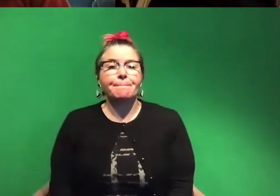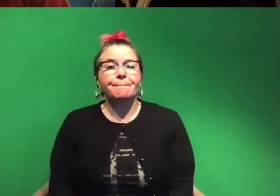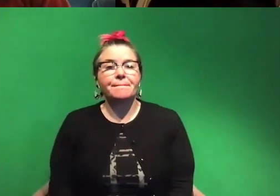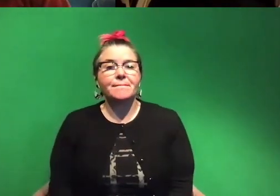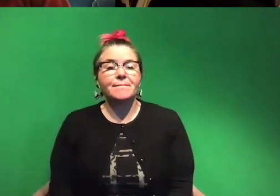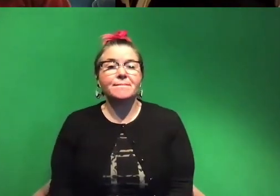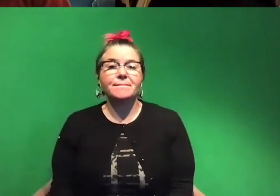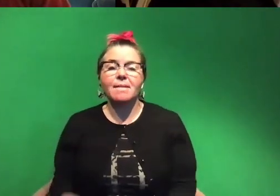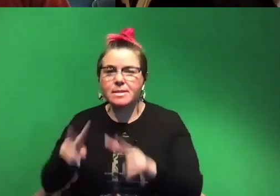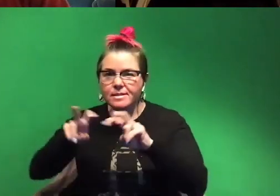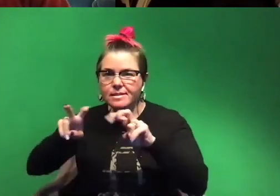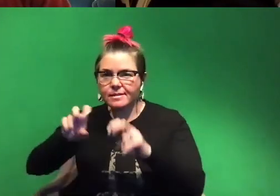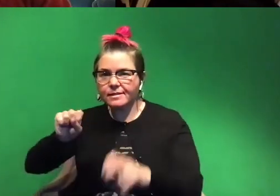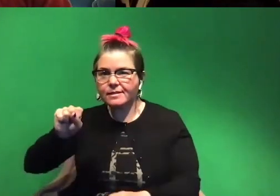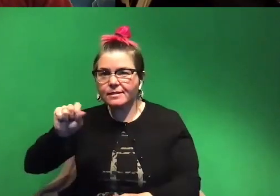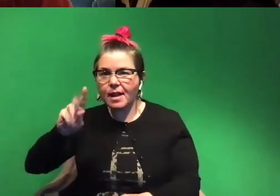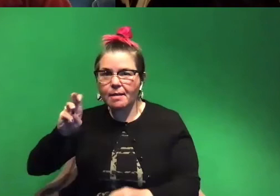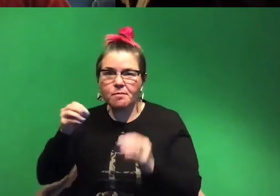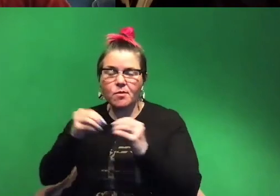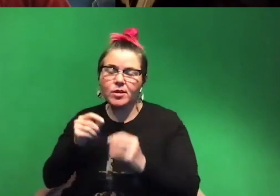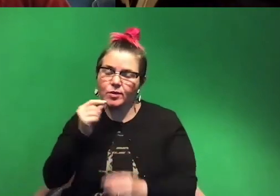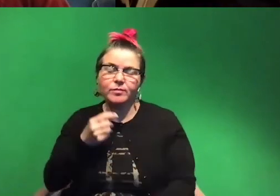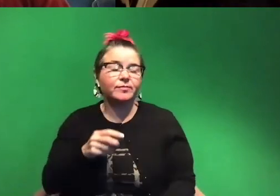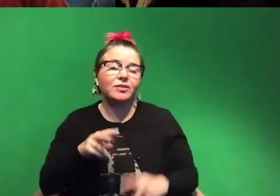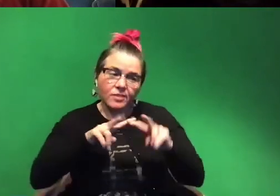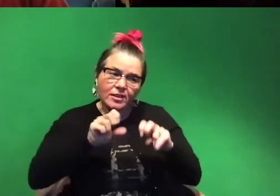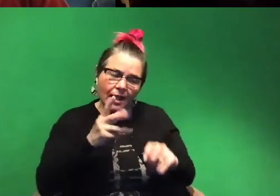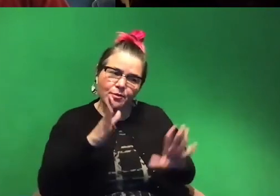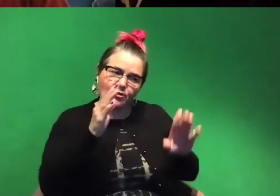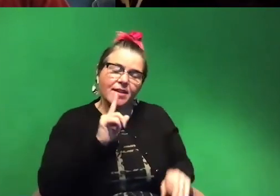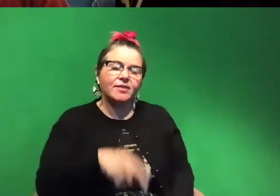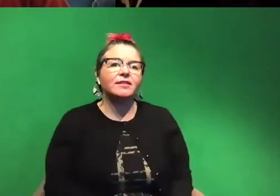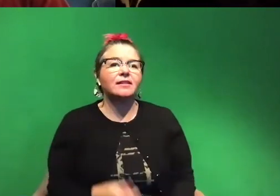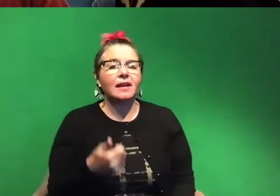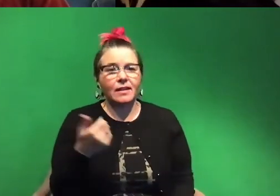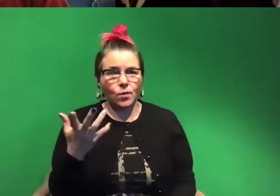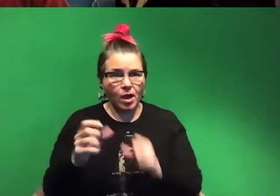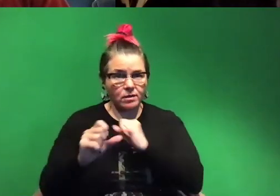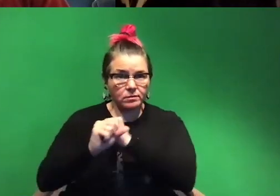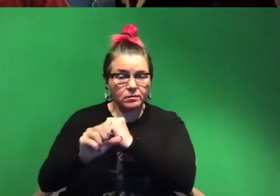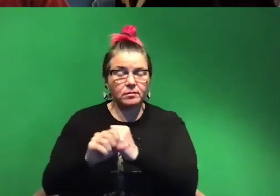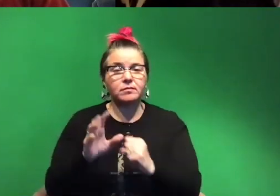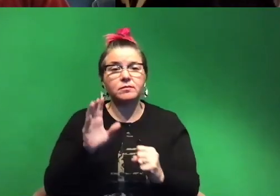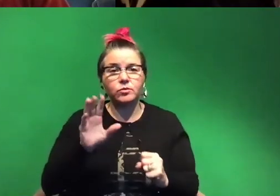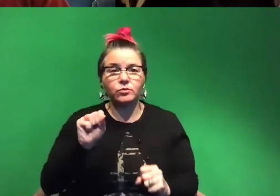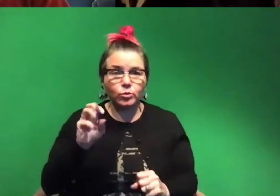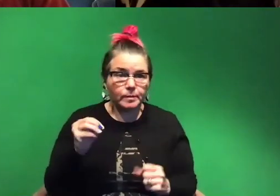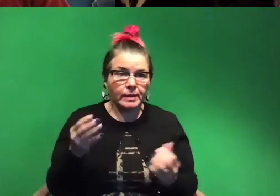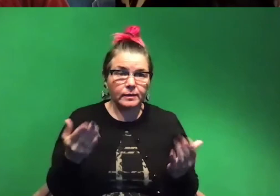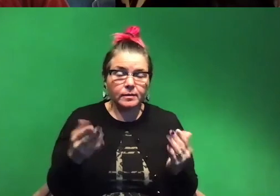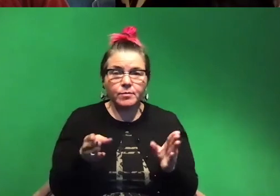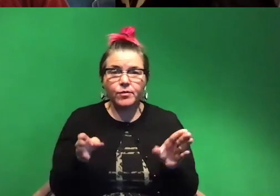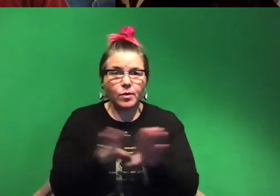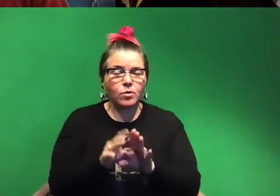look at slime more. It's pretty cool. Look at slime. Great answer. Okay. Is there anything that you'd like to plug before we wrap up,